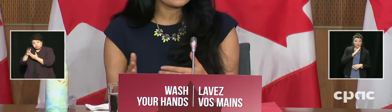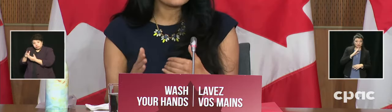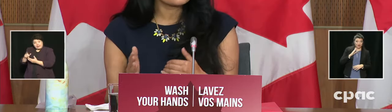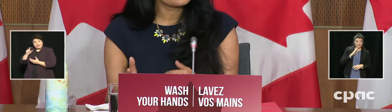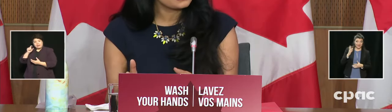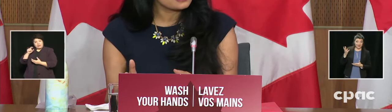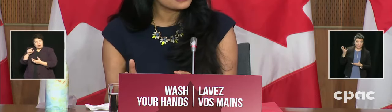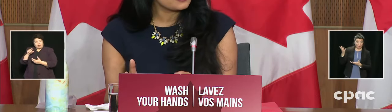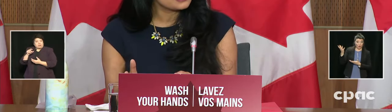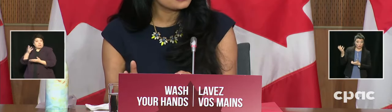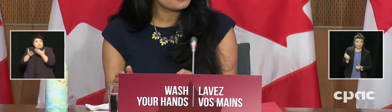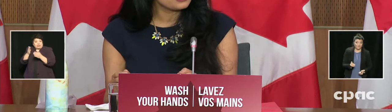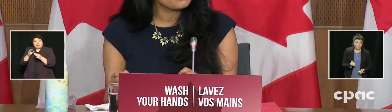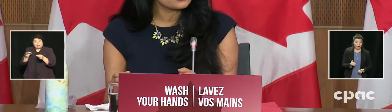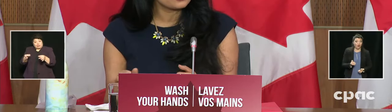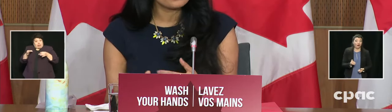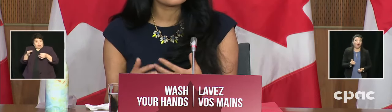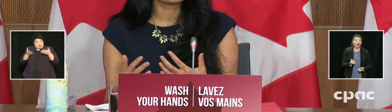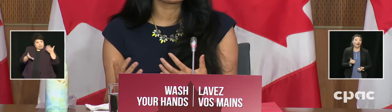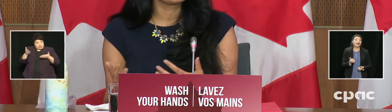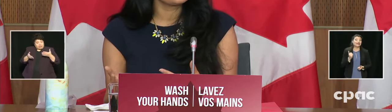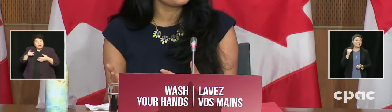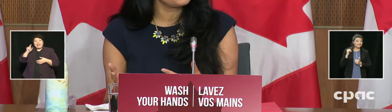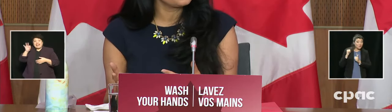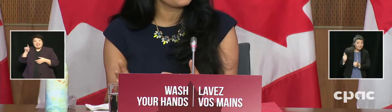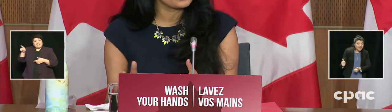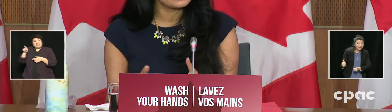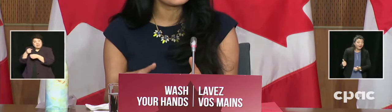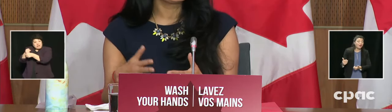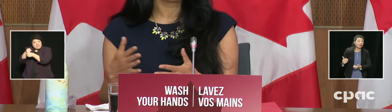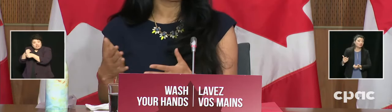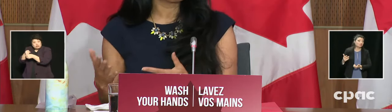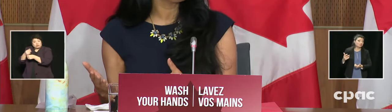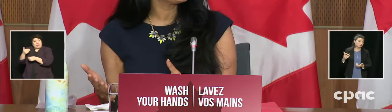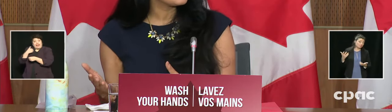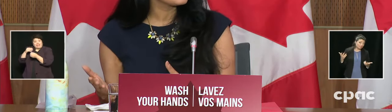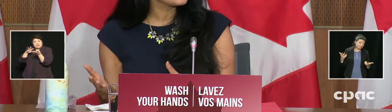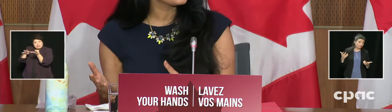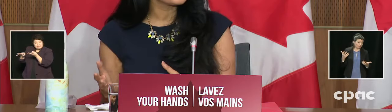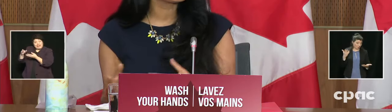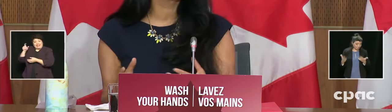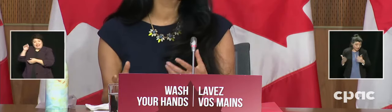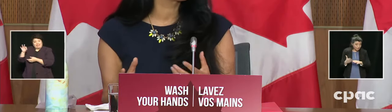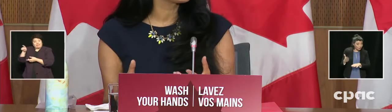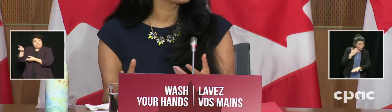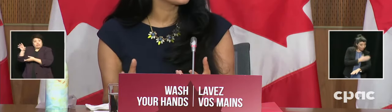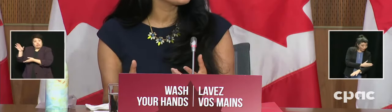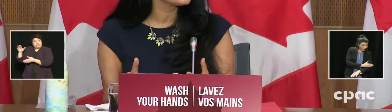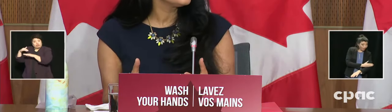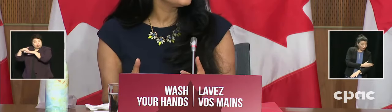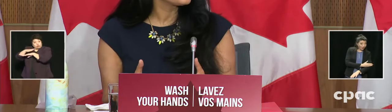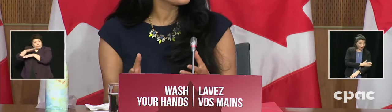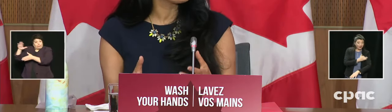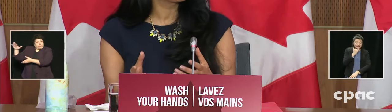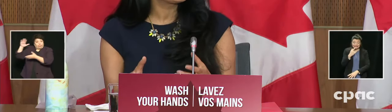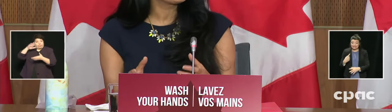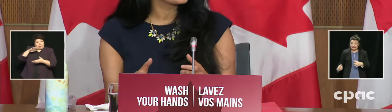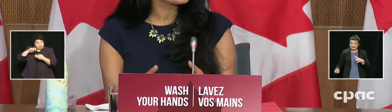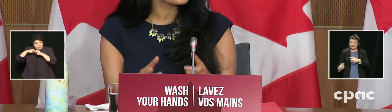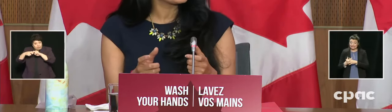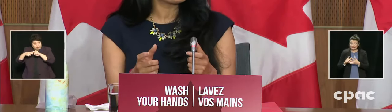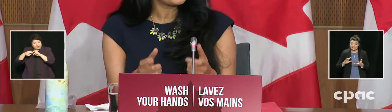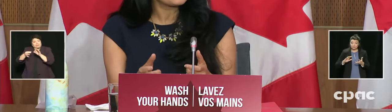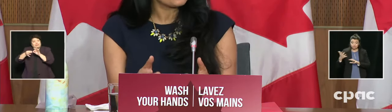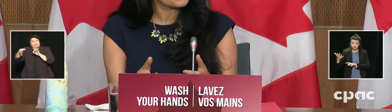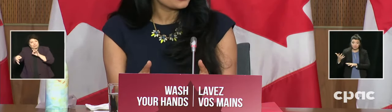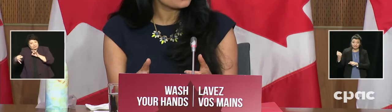are hiccups or something else happens in the manufacturing process or the distribution process, it may be a bit later. And that's just why we're having, it's really difficult